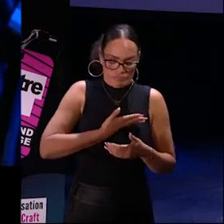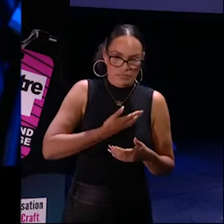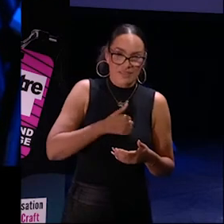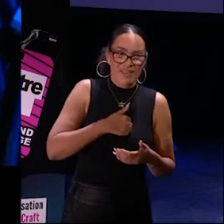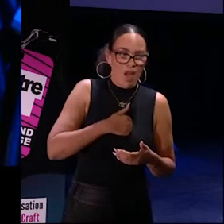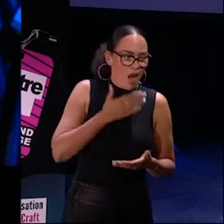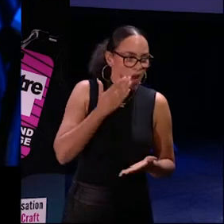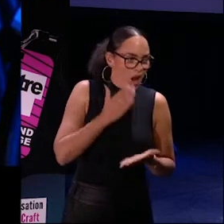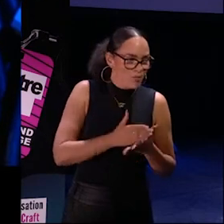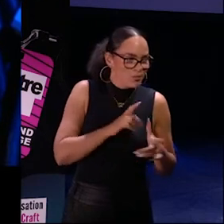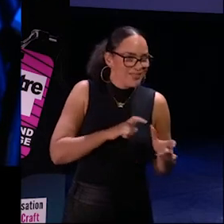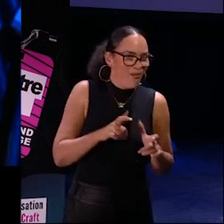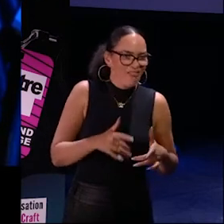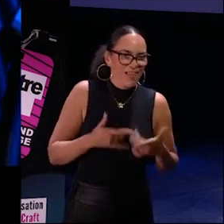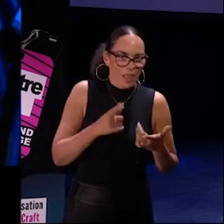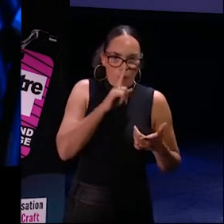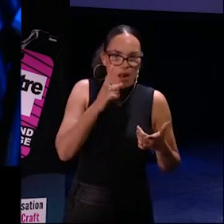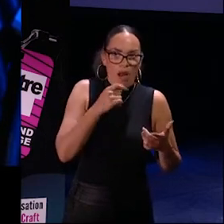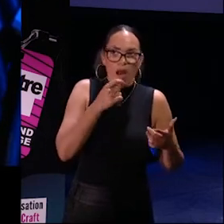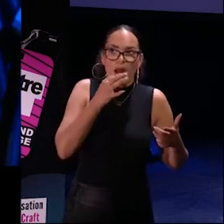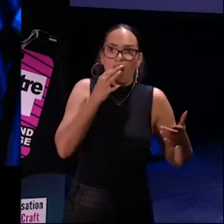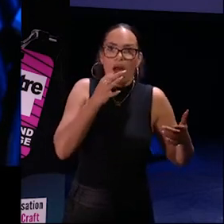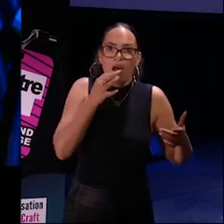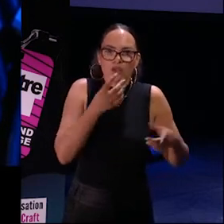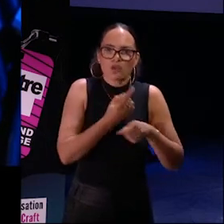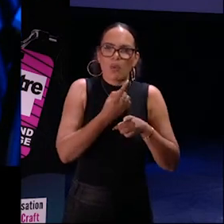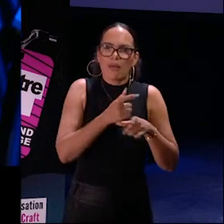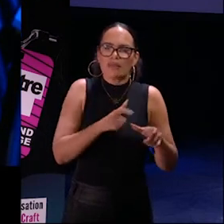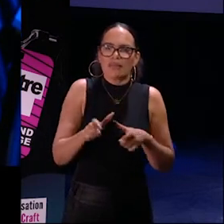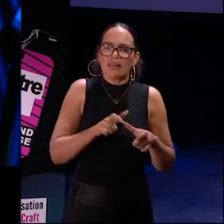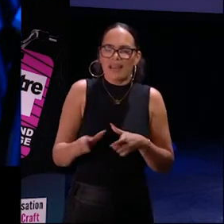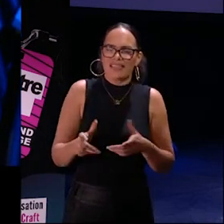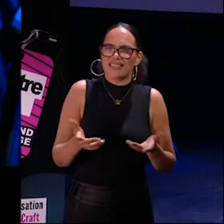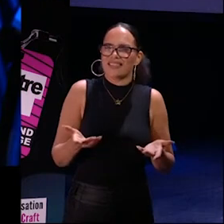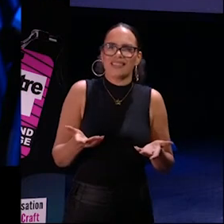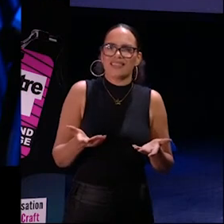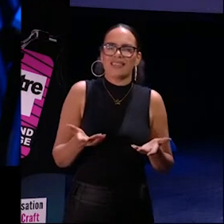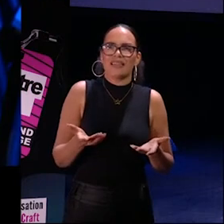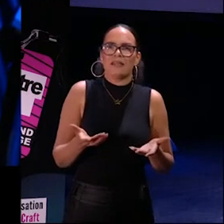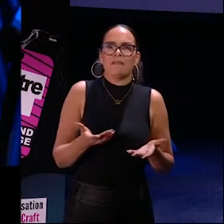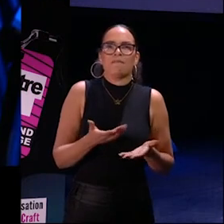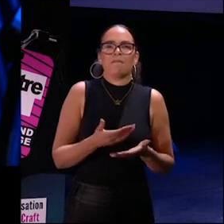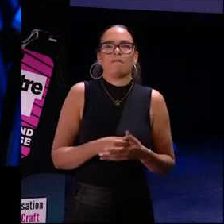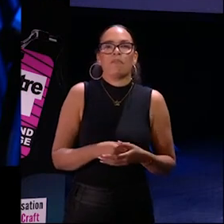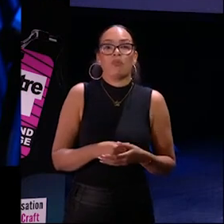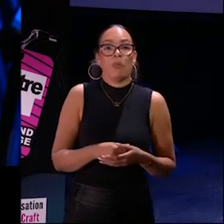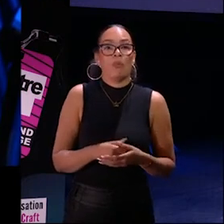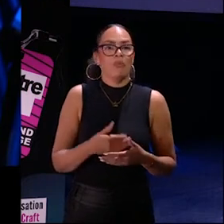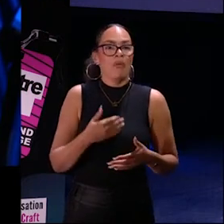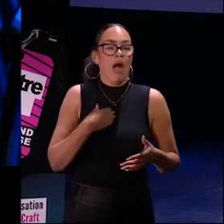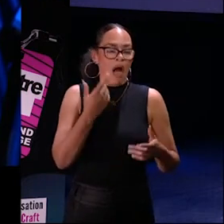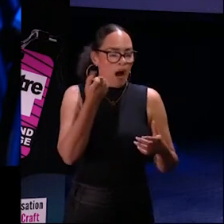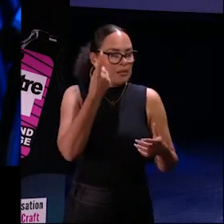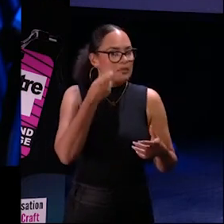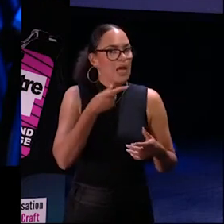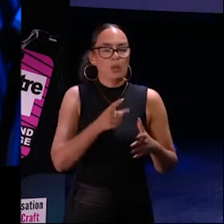we really still feeling like that? And it's, I guess, like, part of me is just like, yeah, I totally know what you mean.